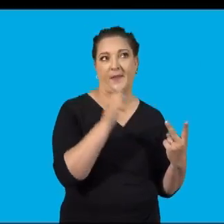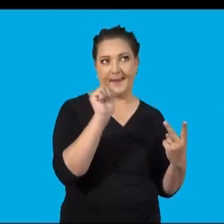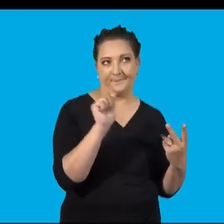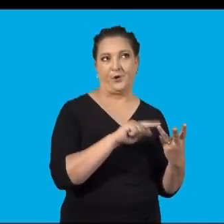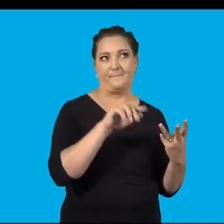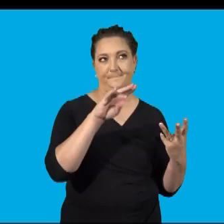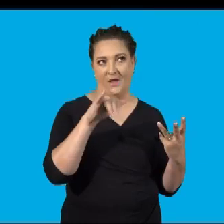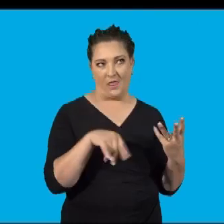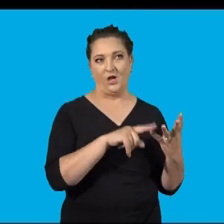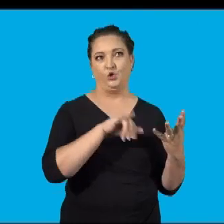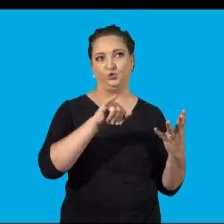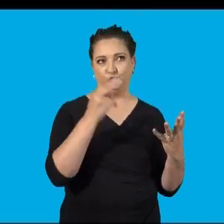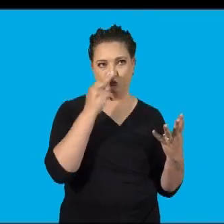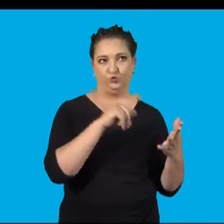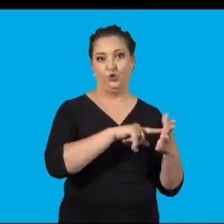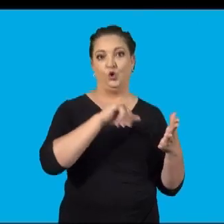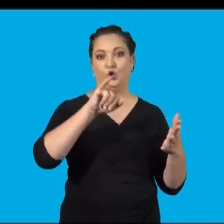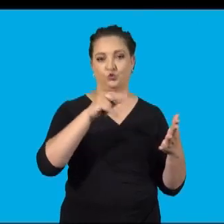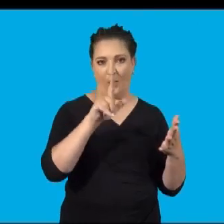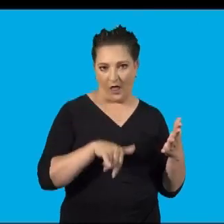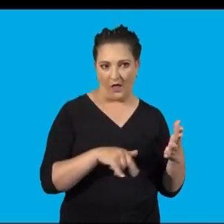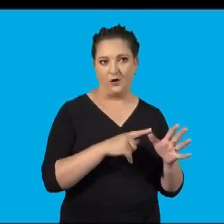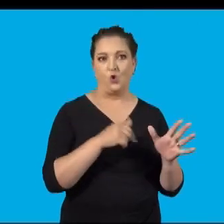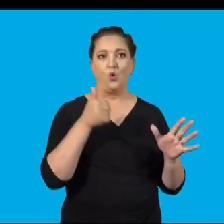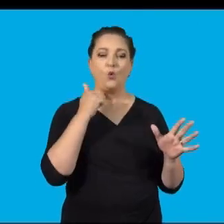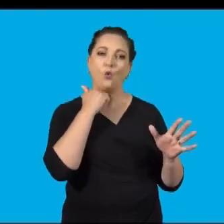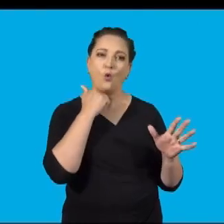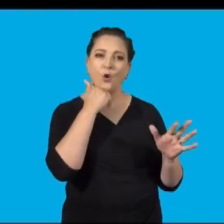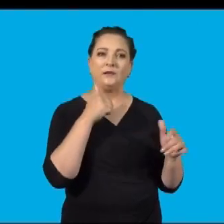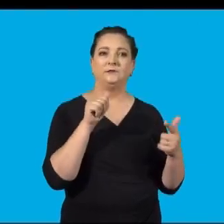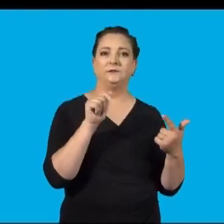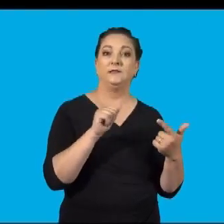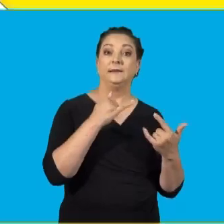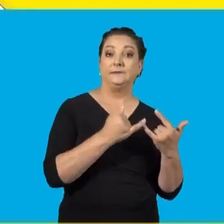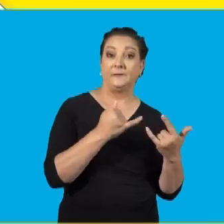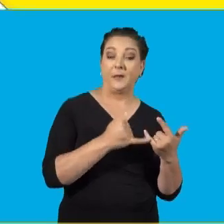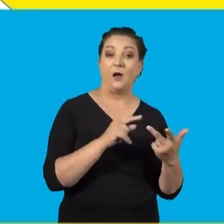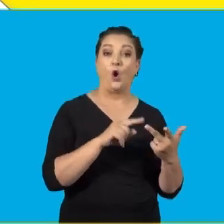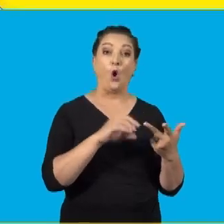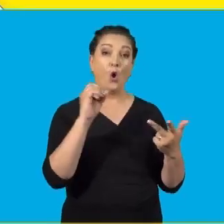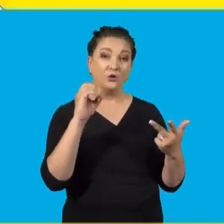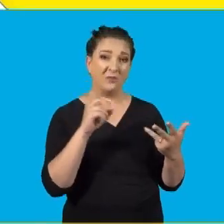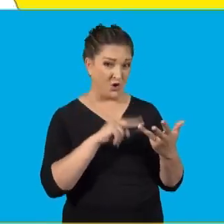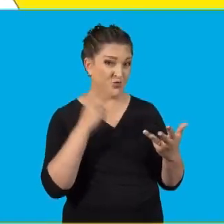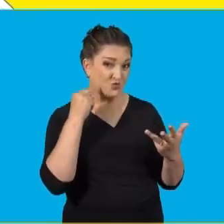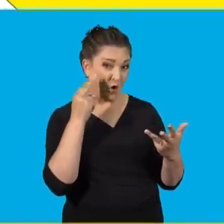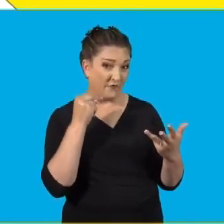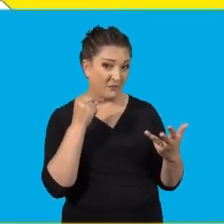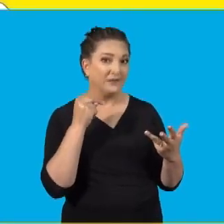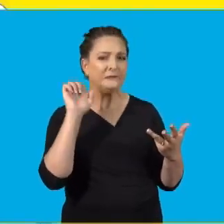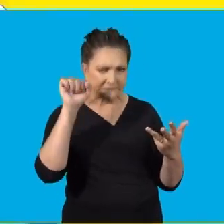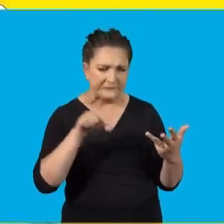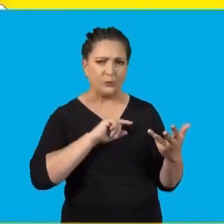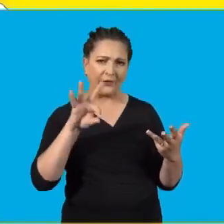March, April, May, June, July, August, September, October. Do I count November? Yes, because